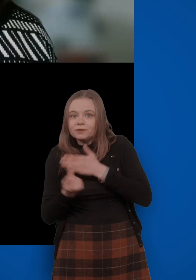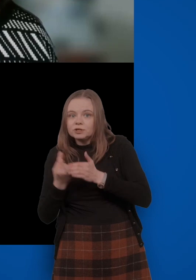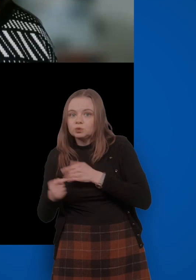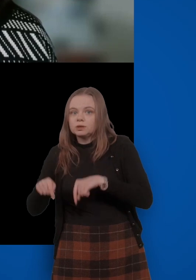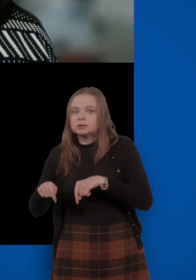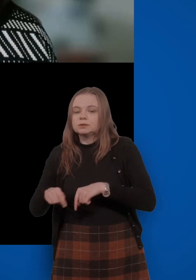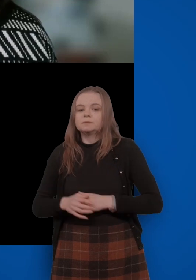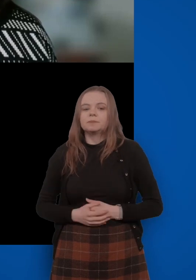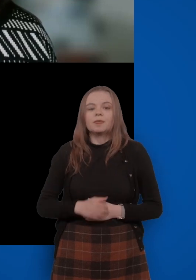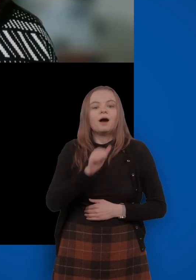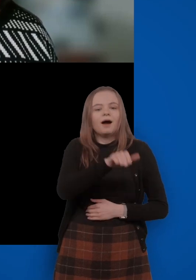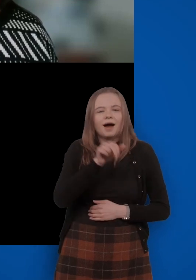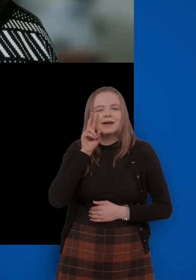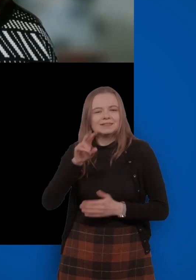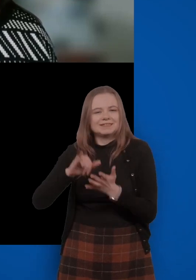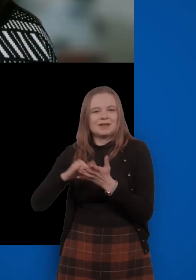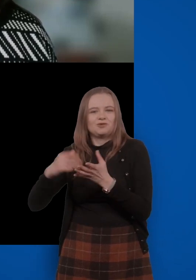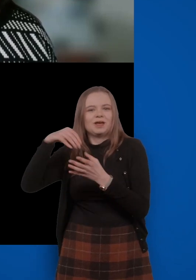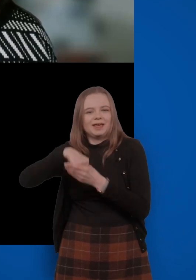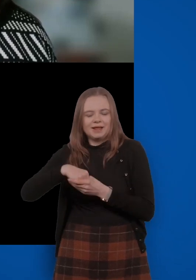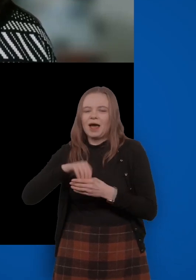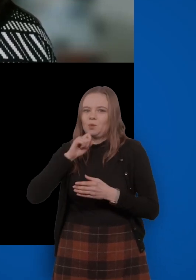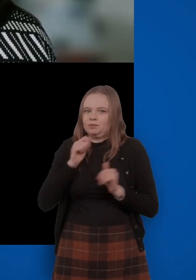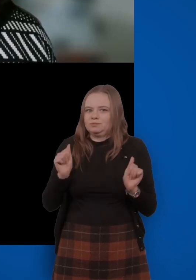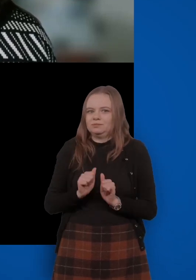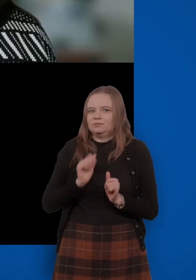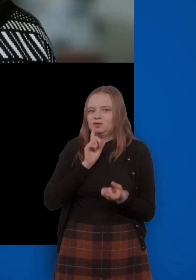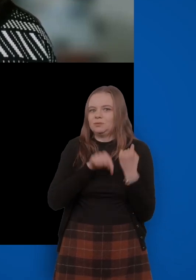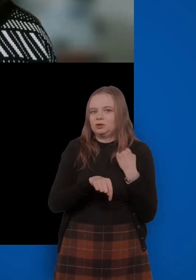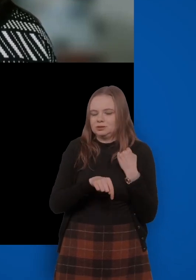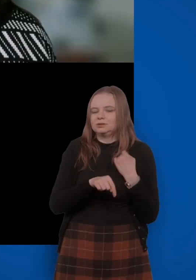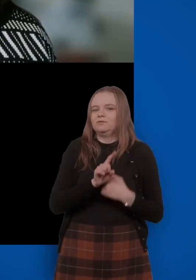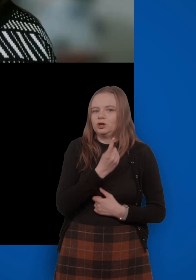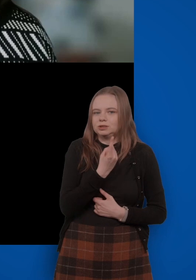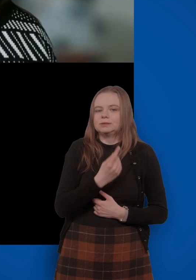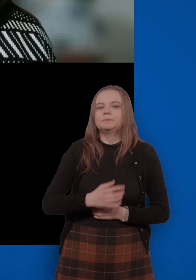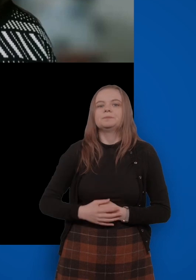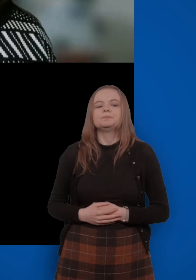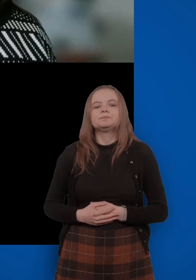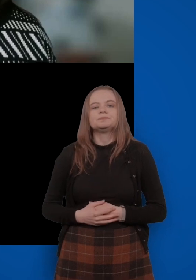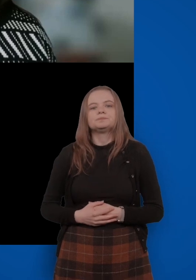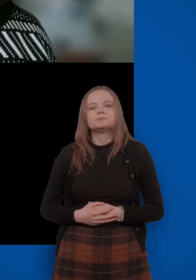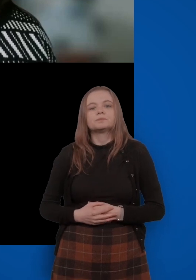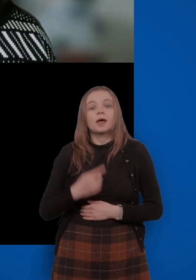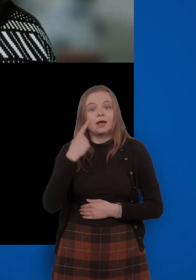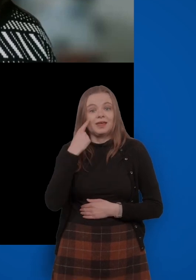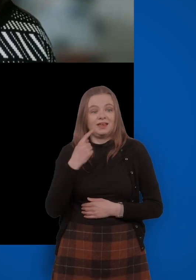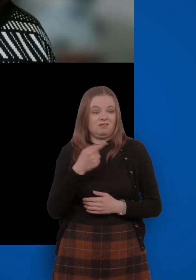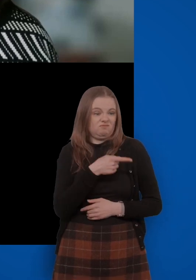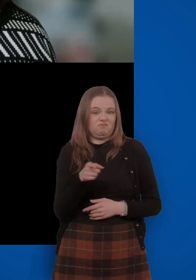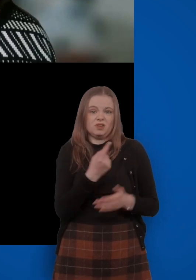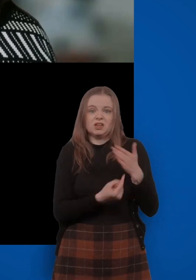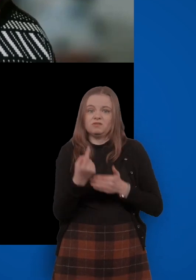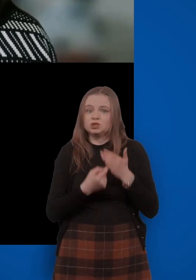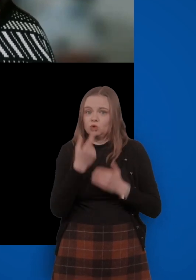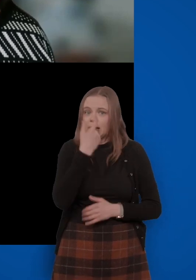I see Sarah has arrived, but I'll make it a quick response to that, which is I think there's benefits for individuals from the